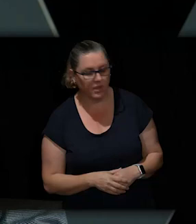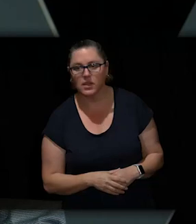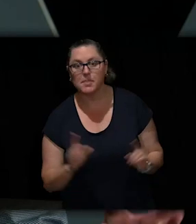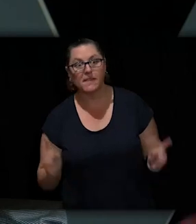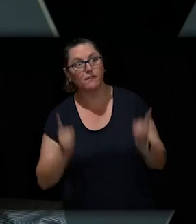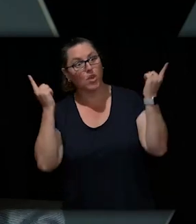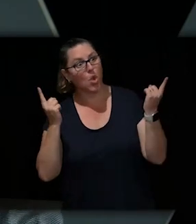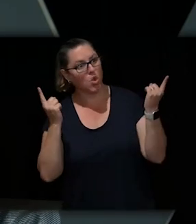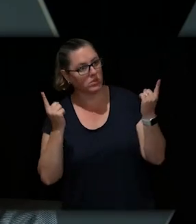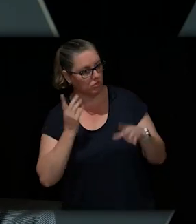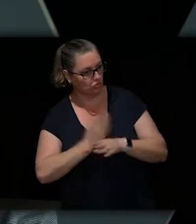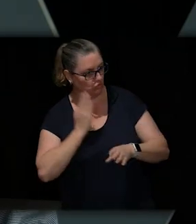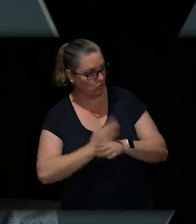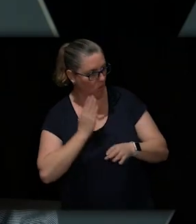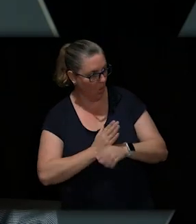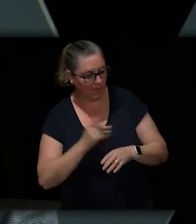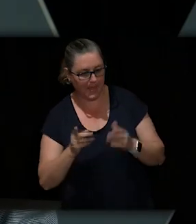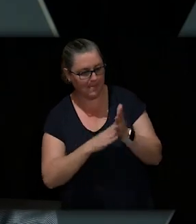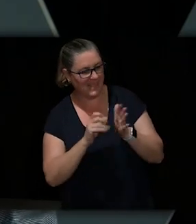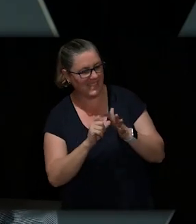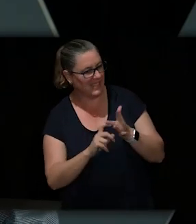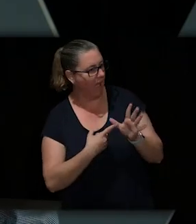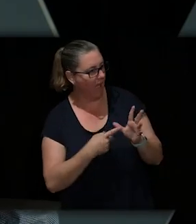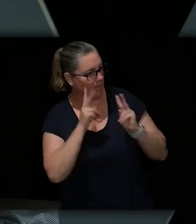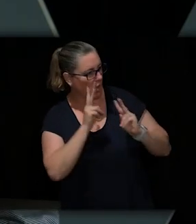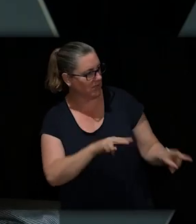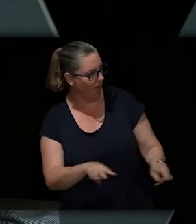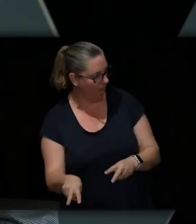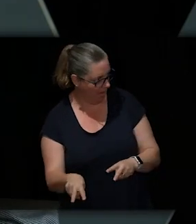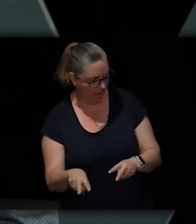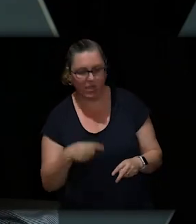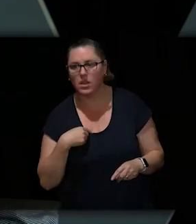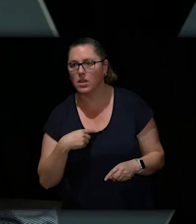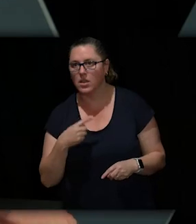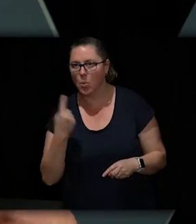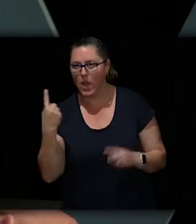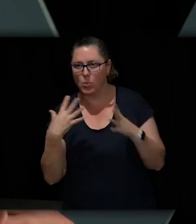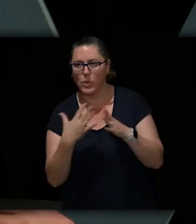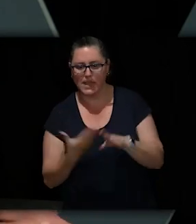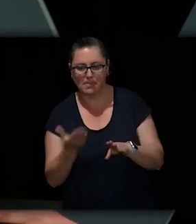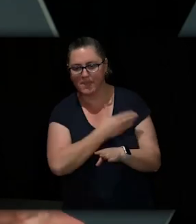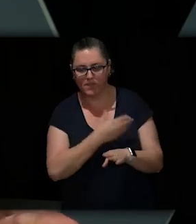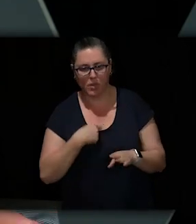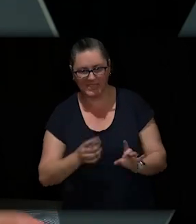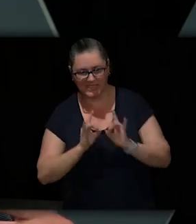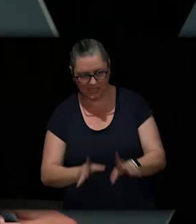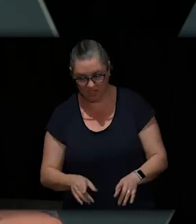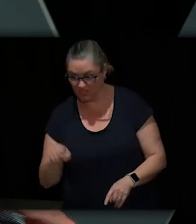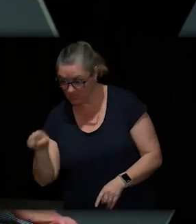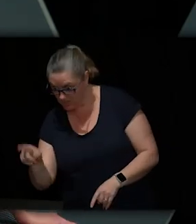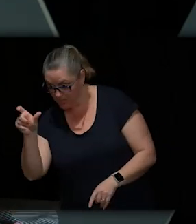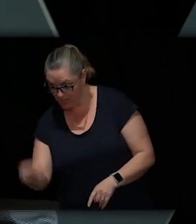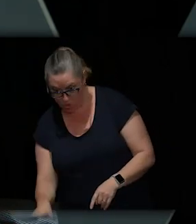staffer there was media monitor. And I'll never forget the day before the week before I started, the previous media monitor, who I was coming in to